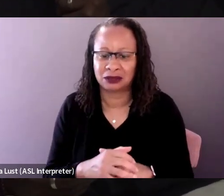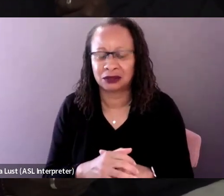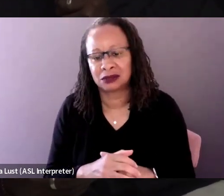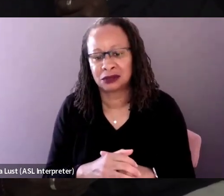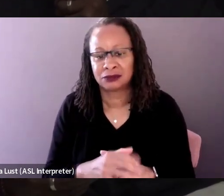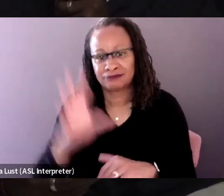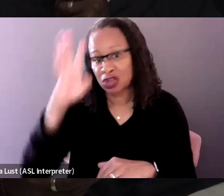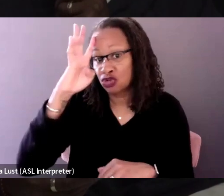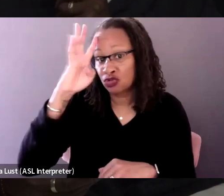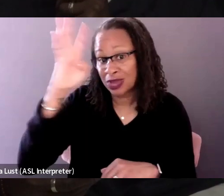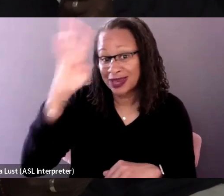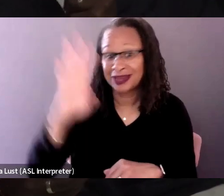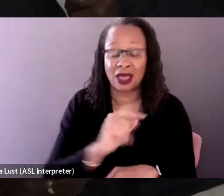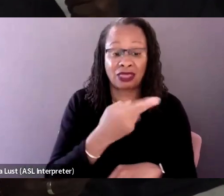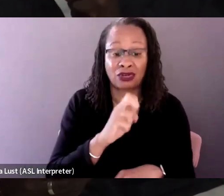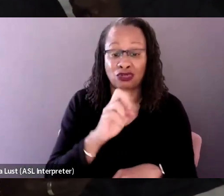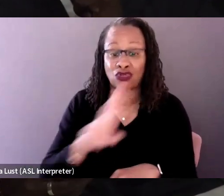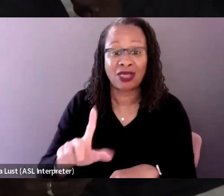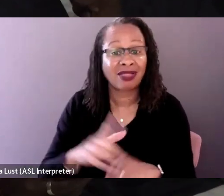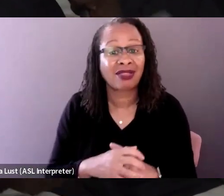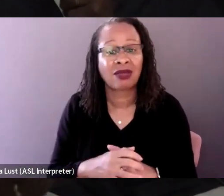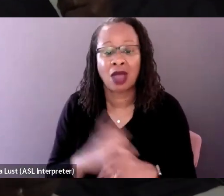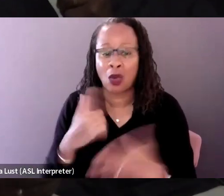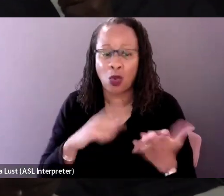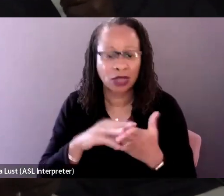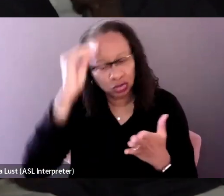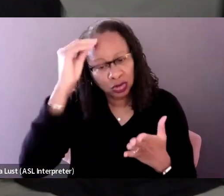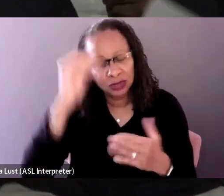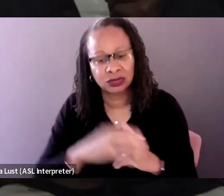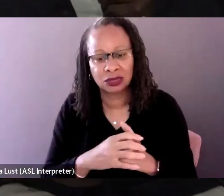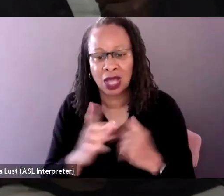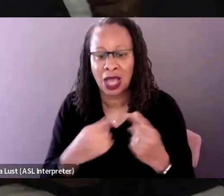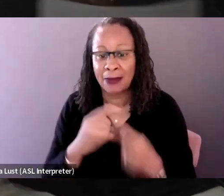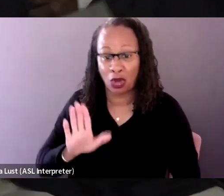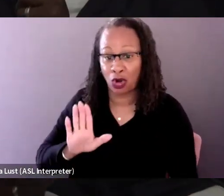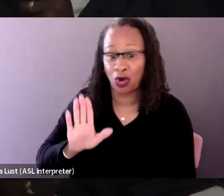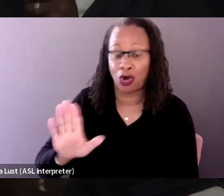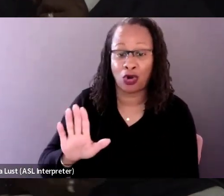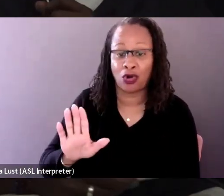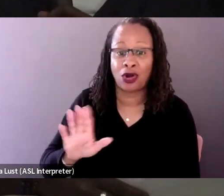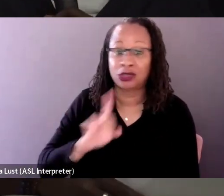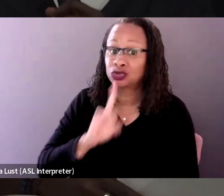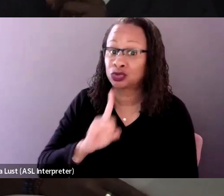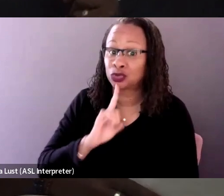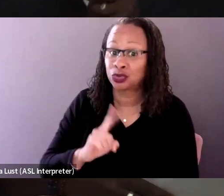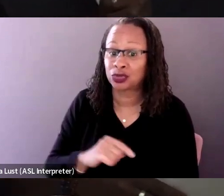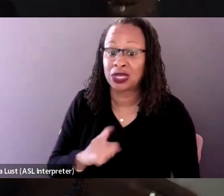about what you learned about her truth to create the fiction, to create the truth.